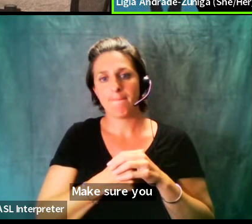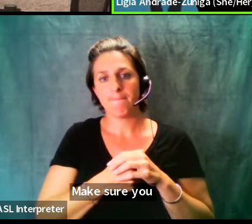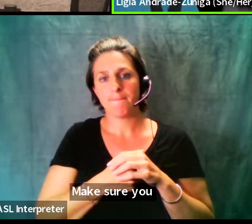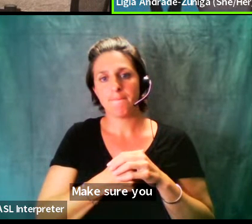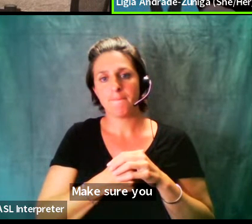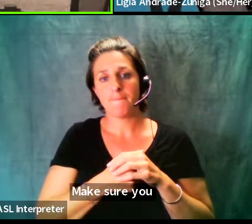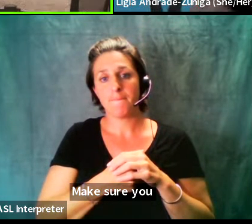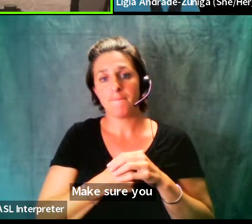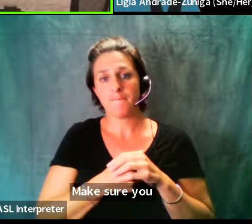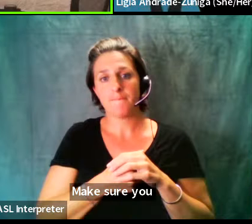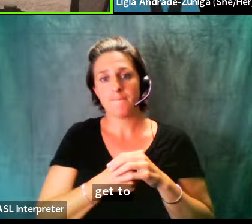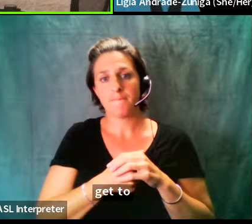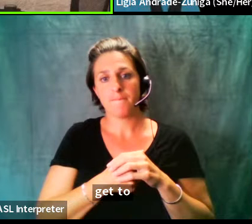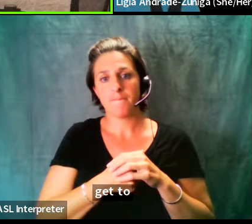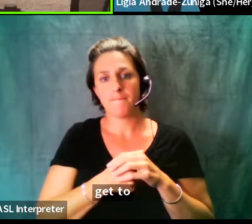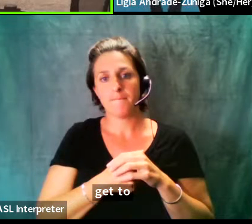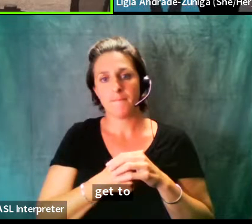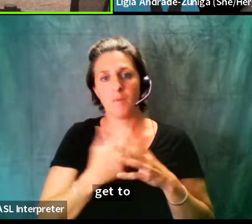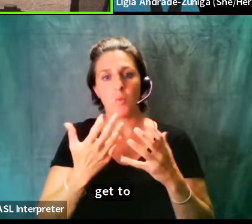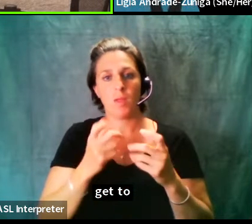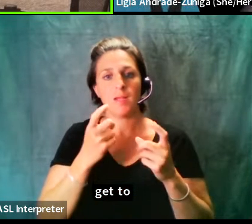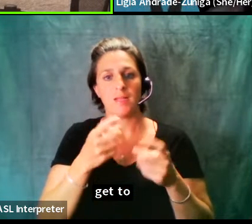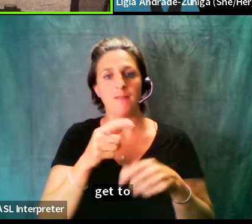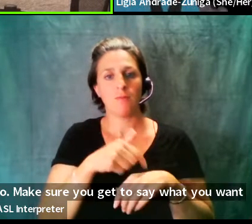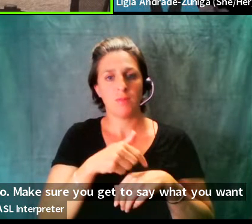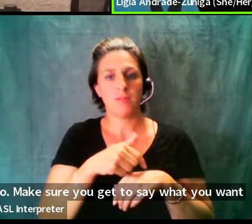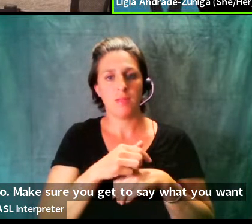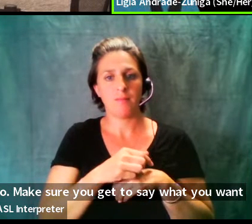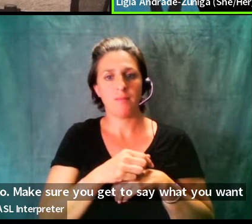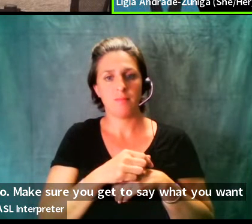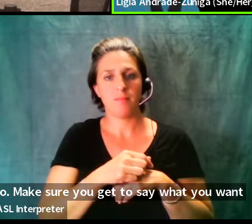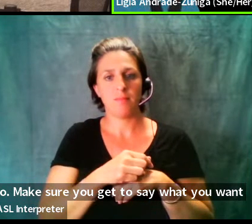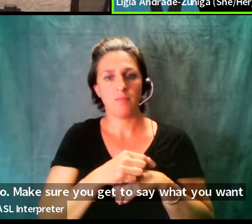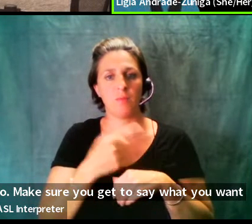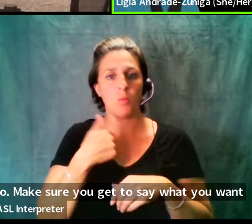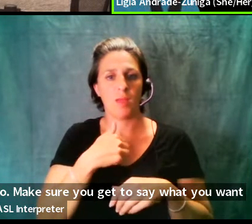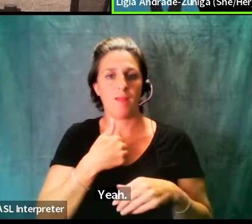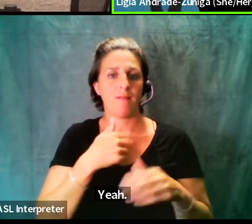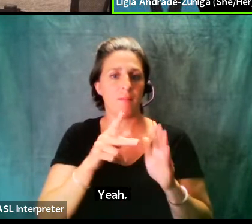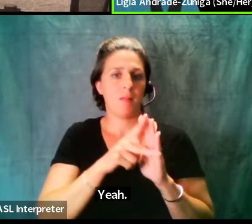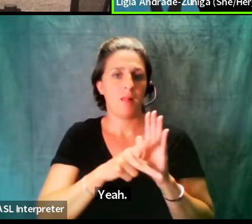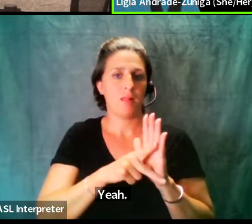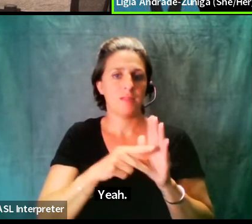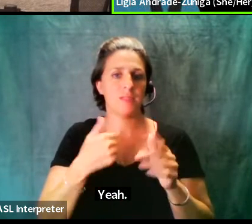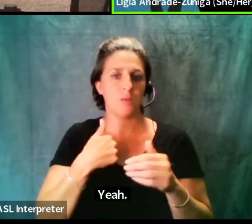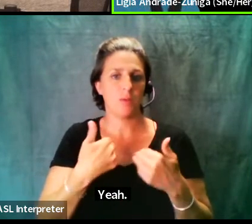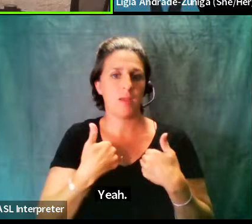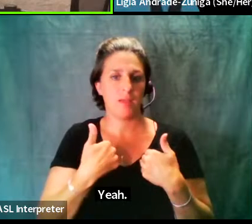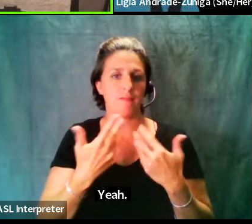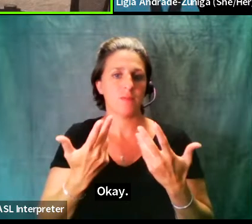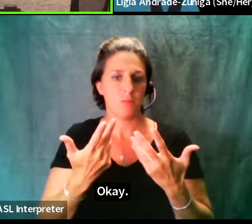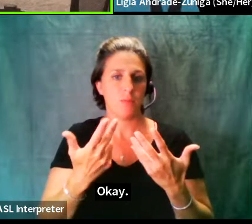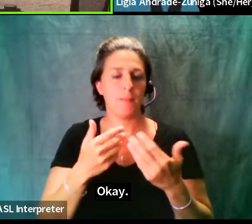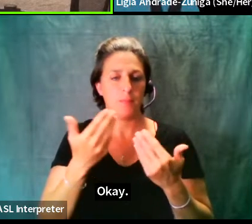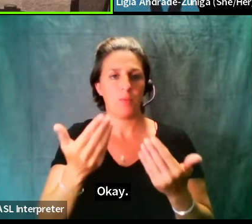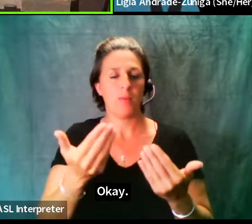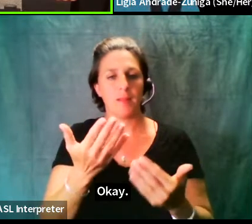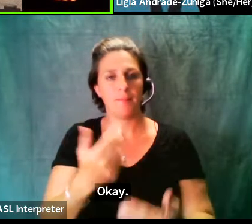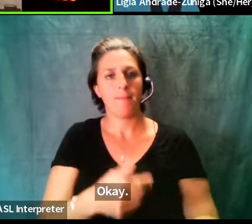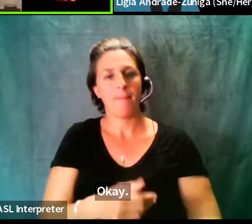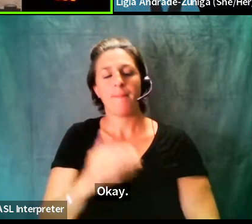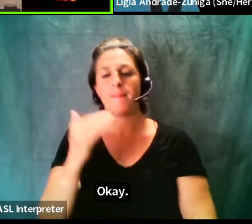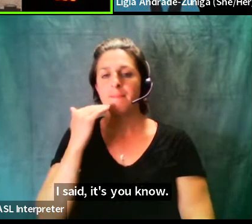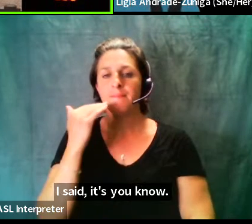it's, Okay. we do want to give you the time. Okay. Now we have a policy that we have, so. Okay. Go ahead. Well, thank